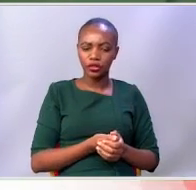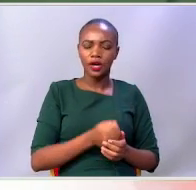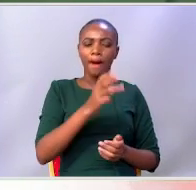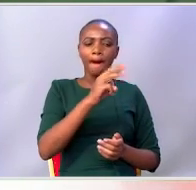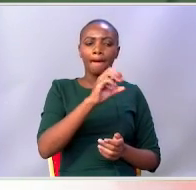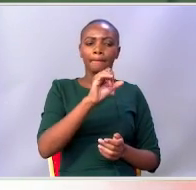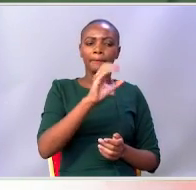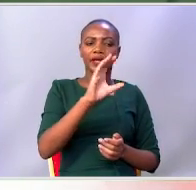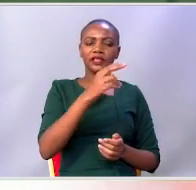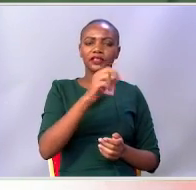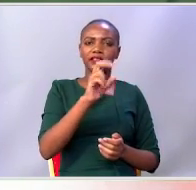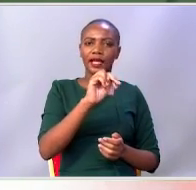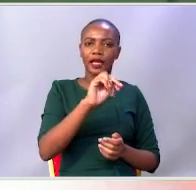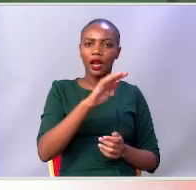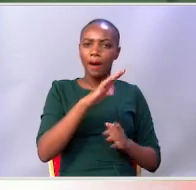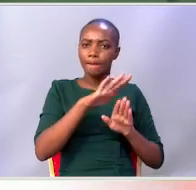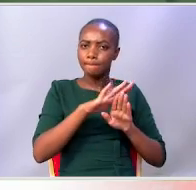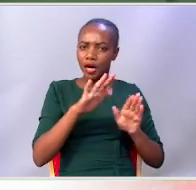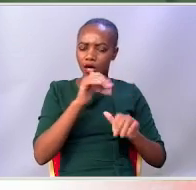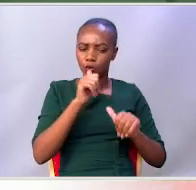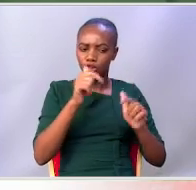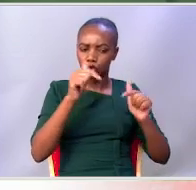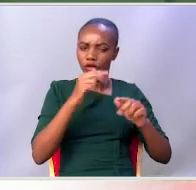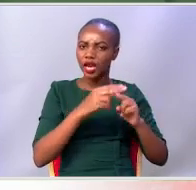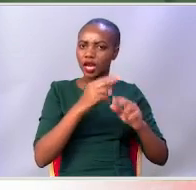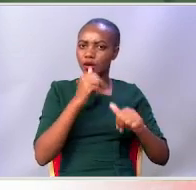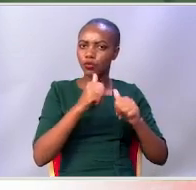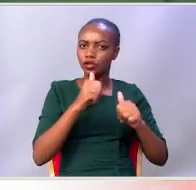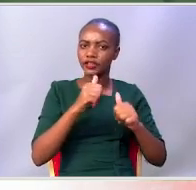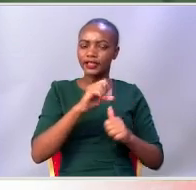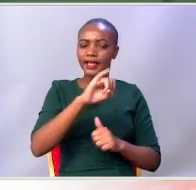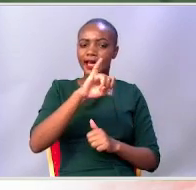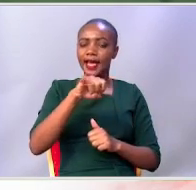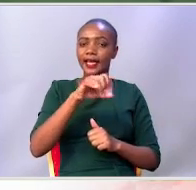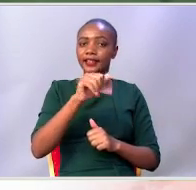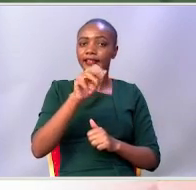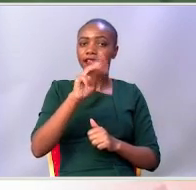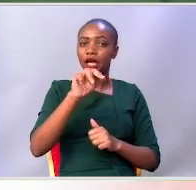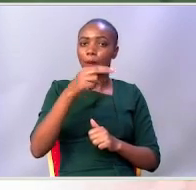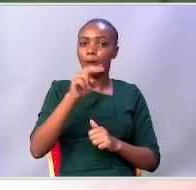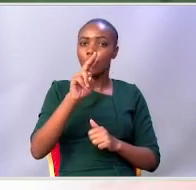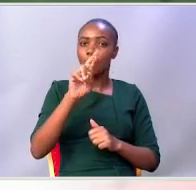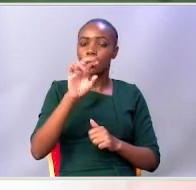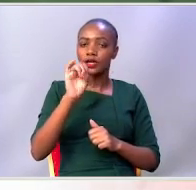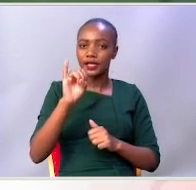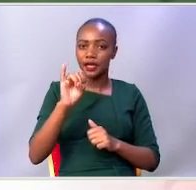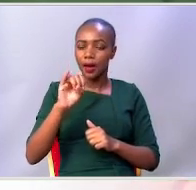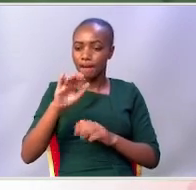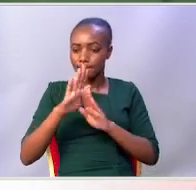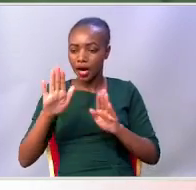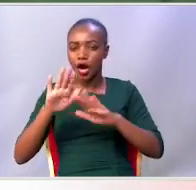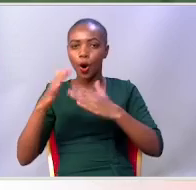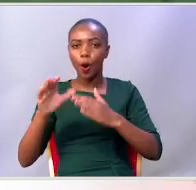Park, which is today called Jamhuri Park, or ASK